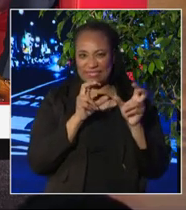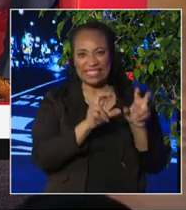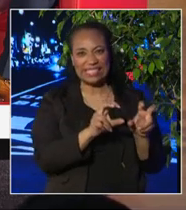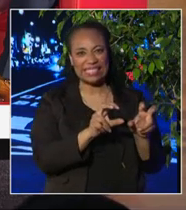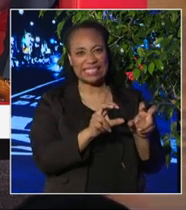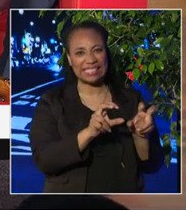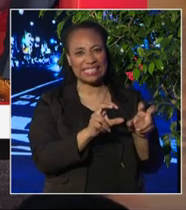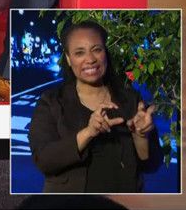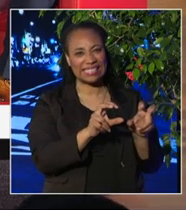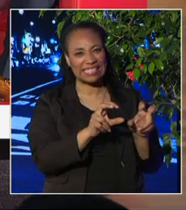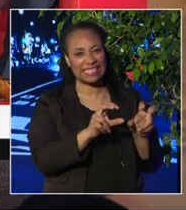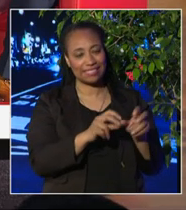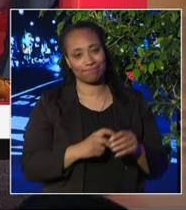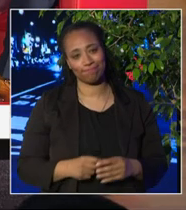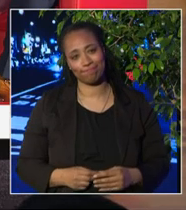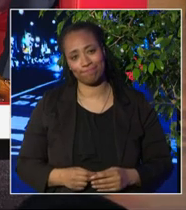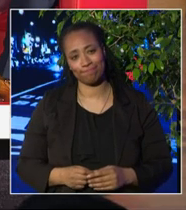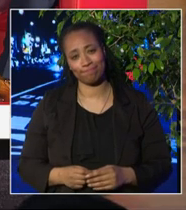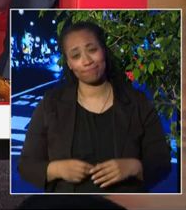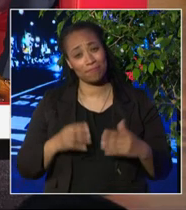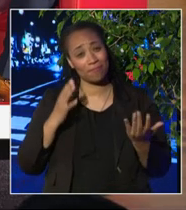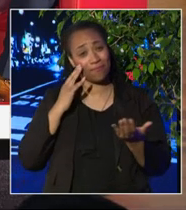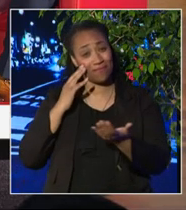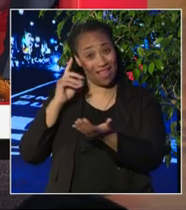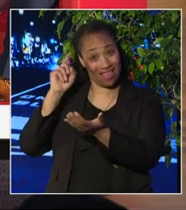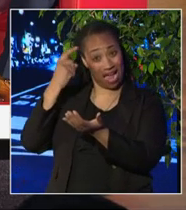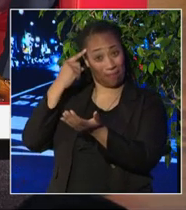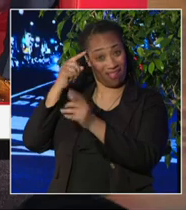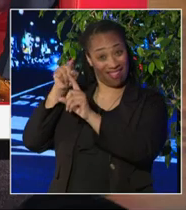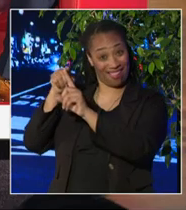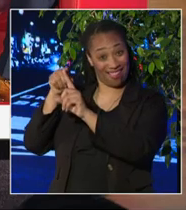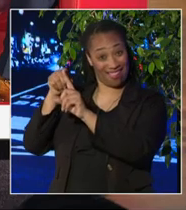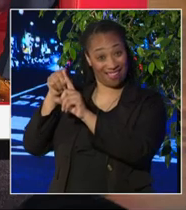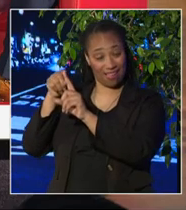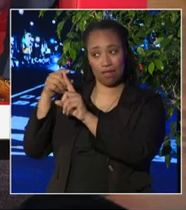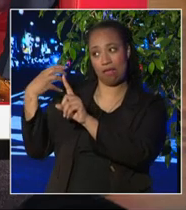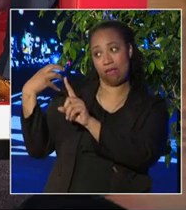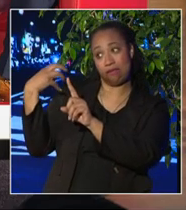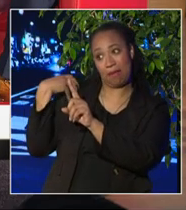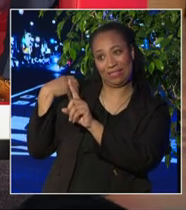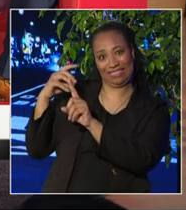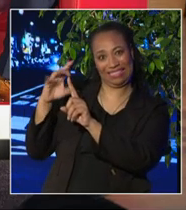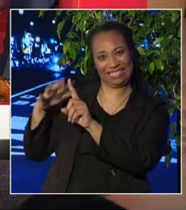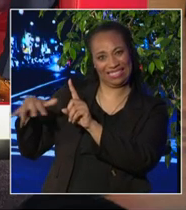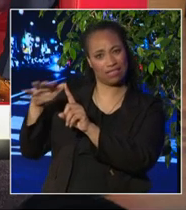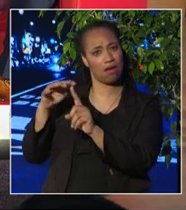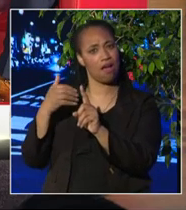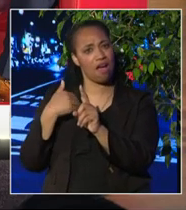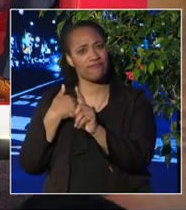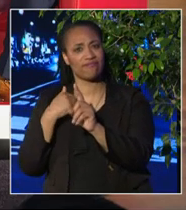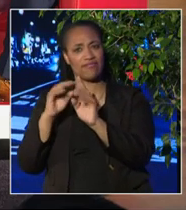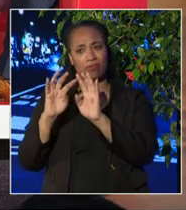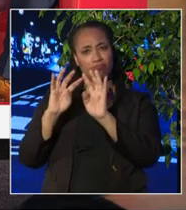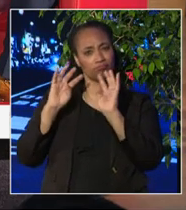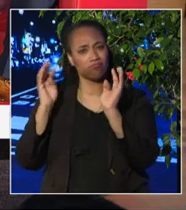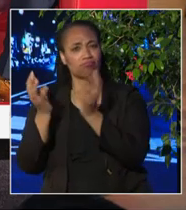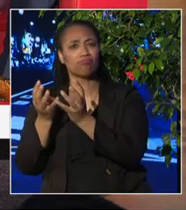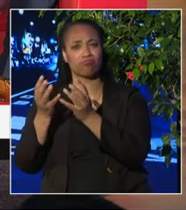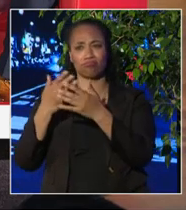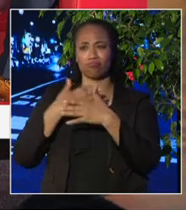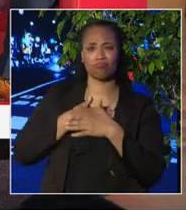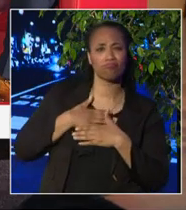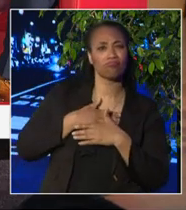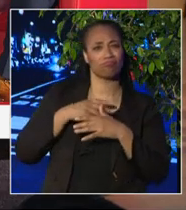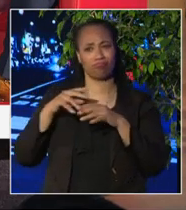arena at Cap One and Chinatown and Gallery Place. And these are our teams. These are Washington sports teams,